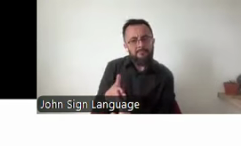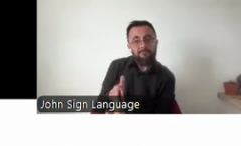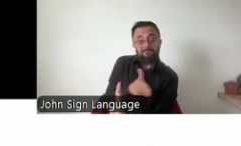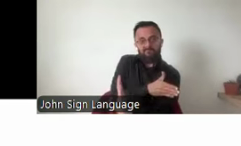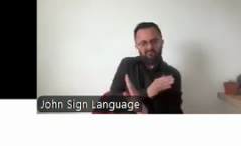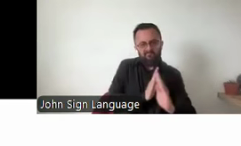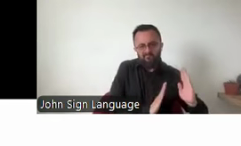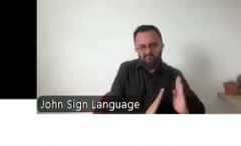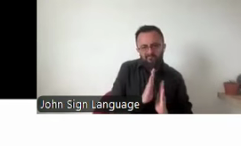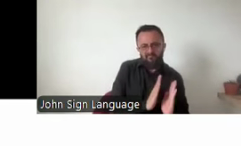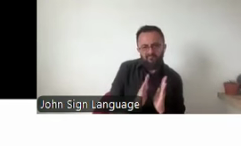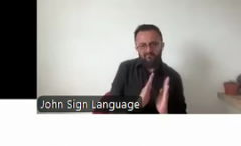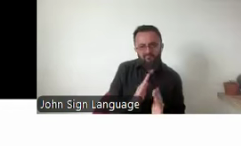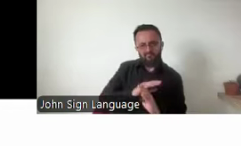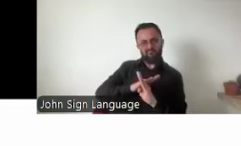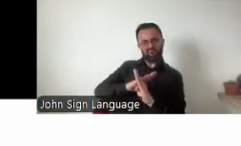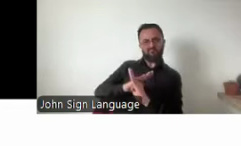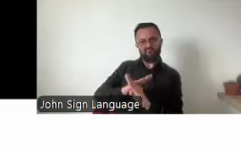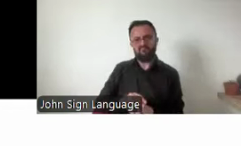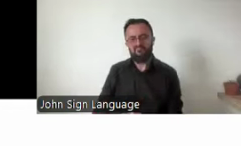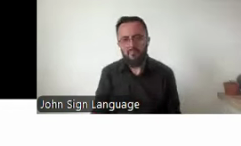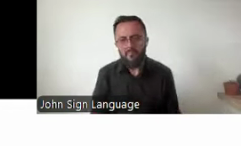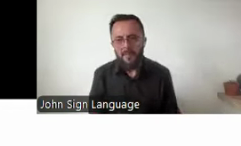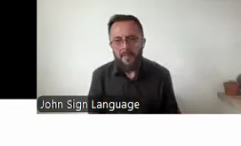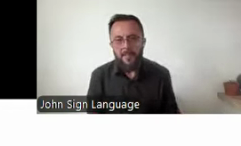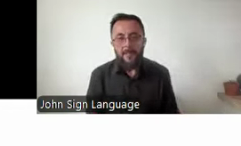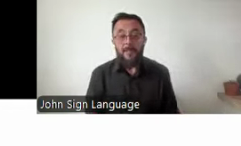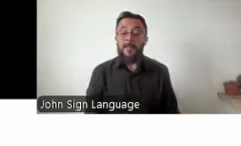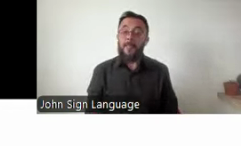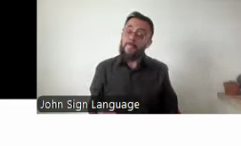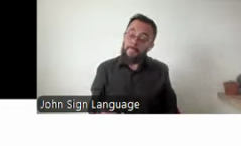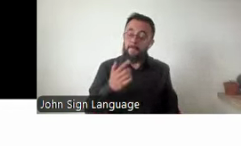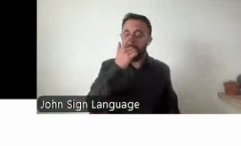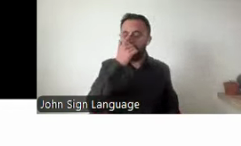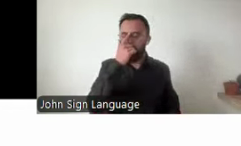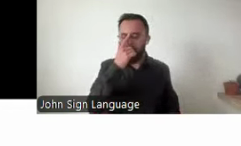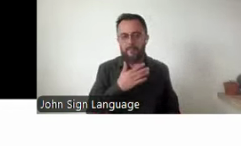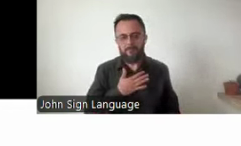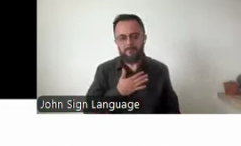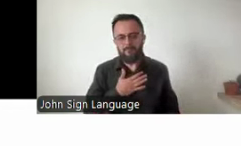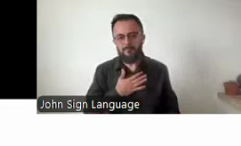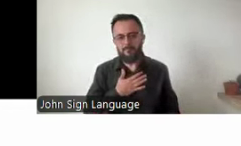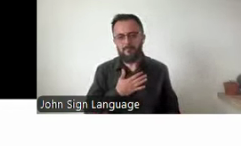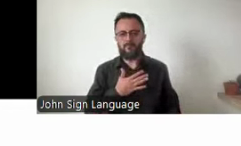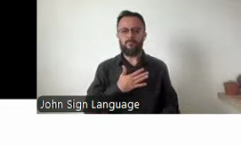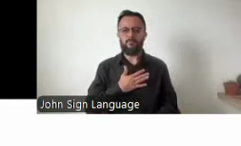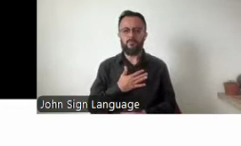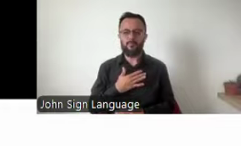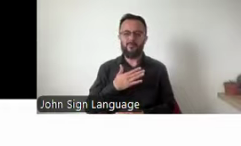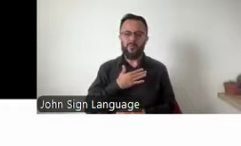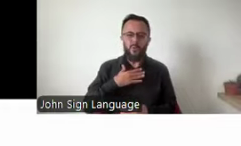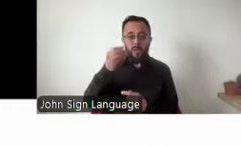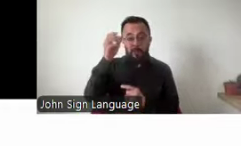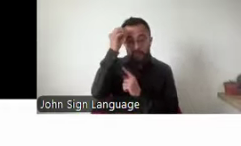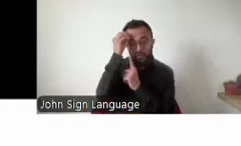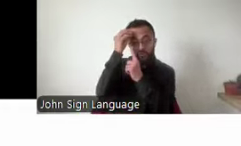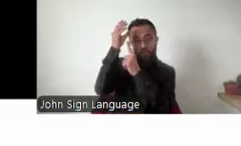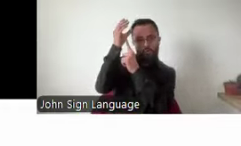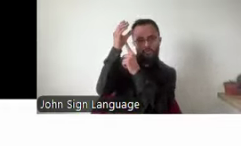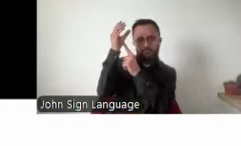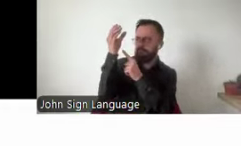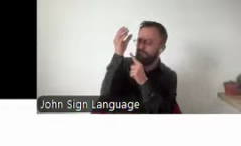As we are trying to get a better understanding of this context, the global report is unpacking all of the